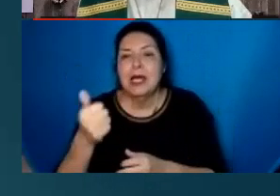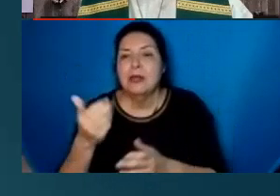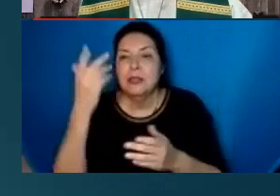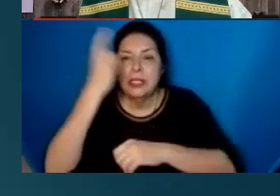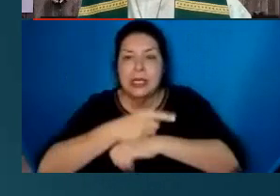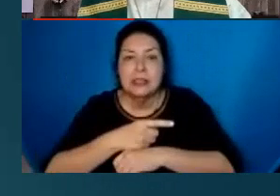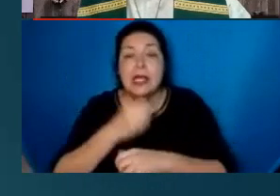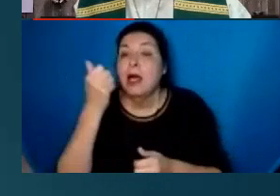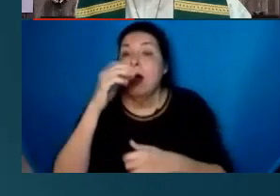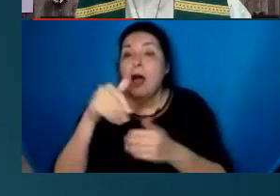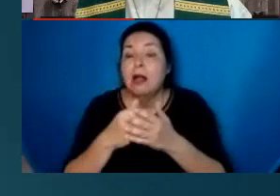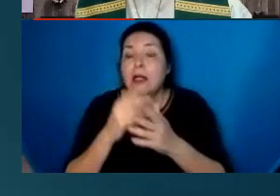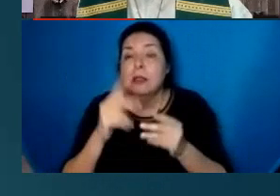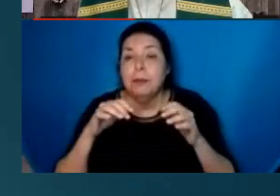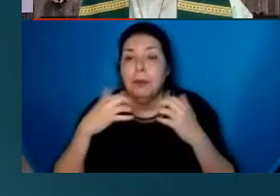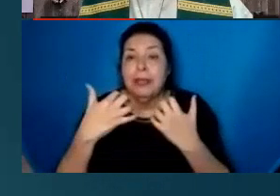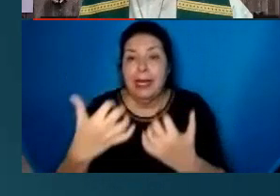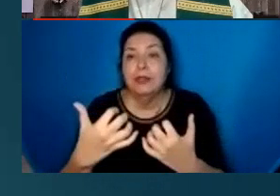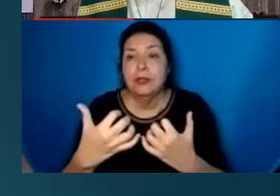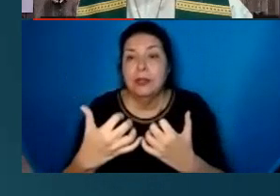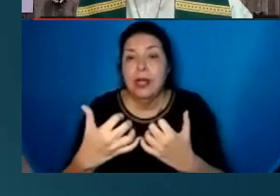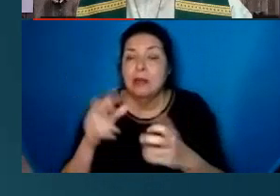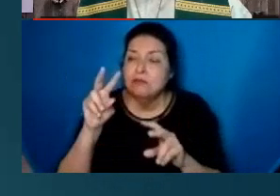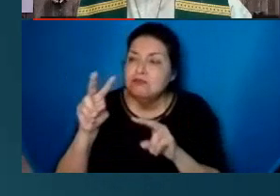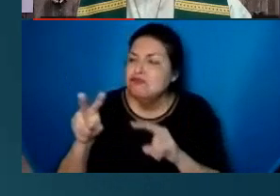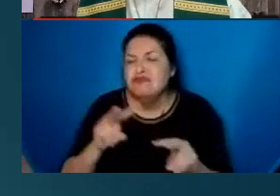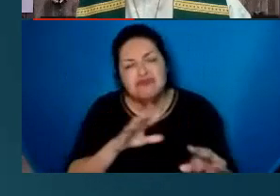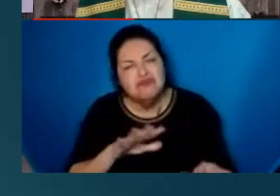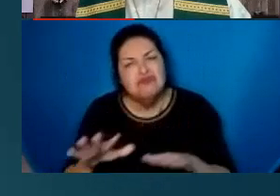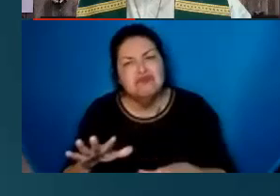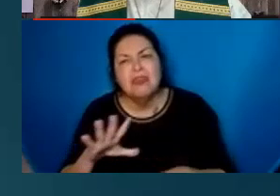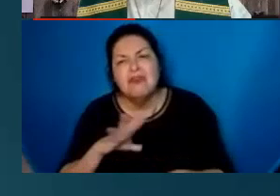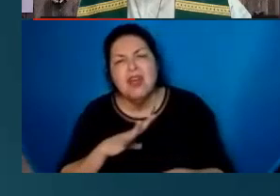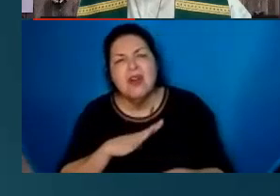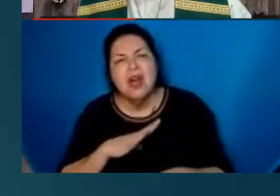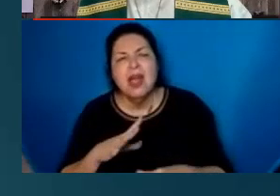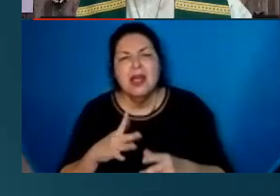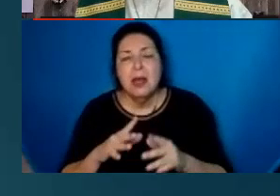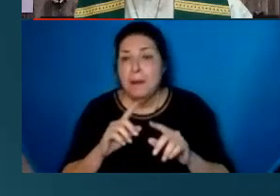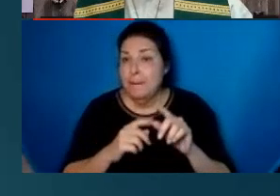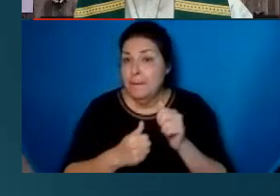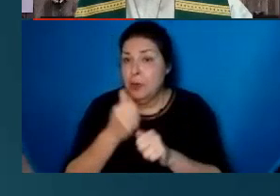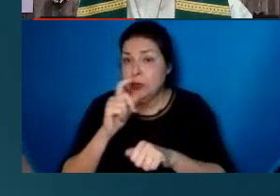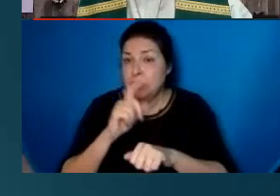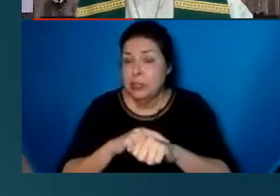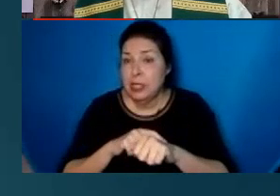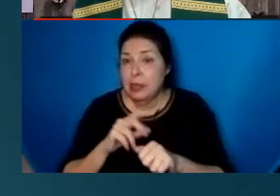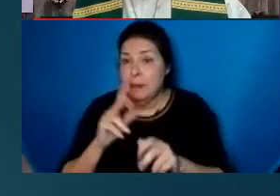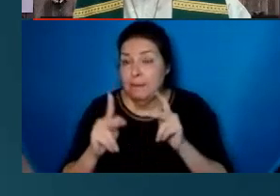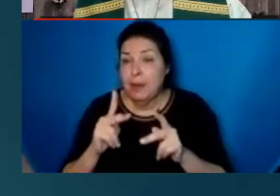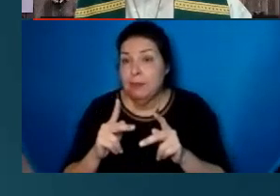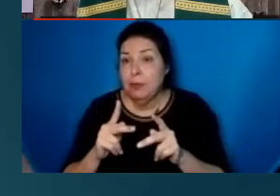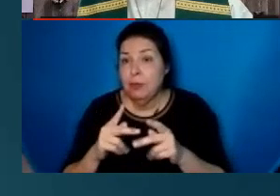neighbors, and everything seemed to be fine. Most of the time, people with unclean spirits do not look like